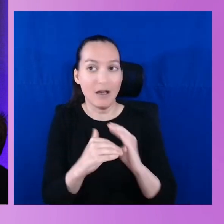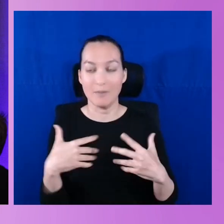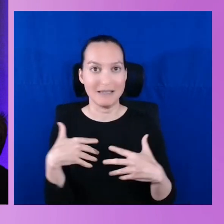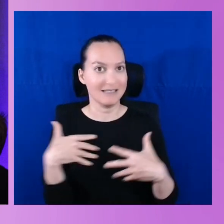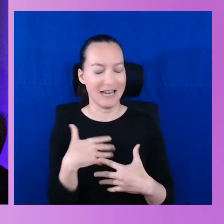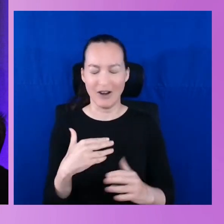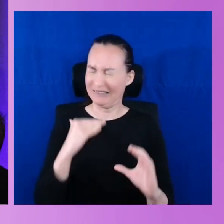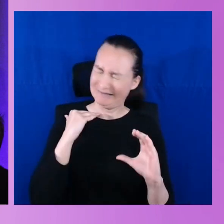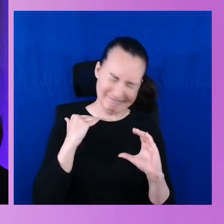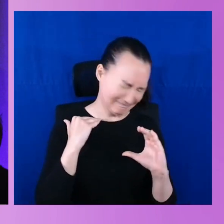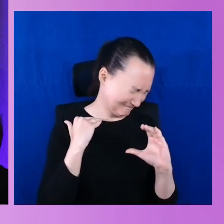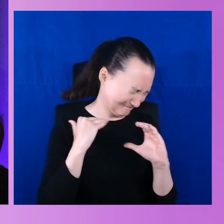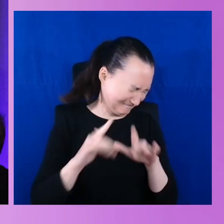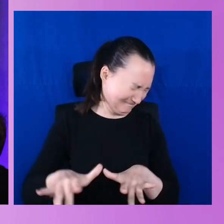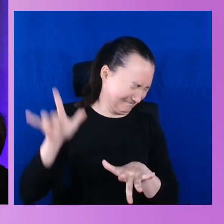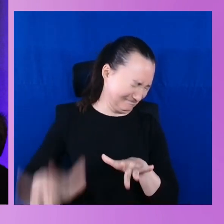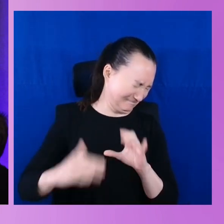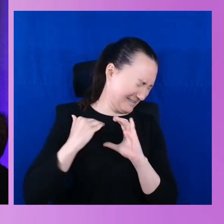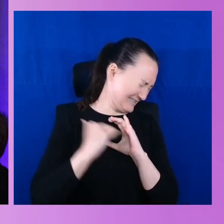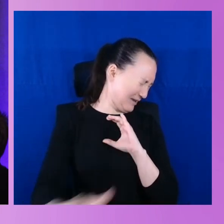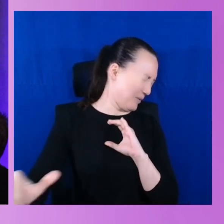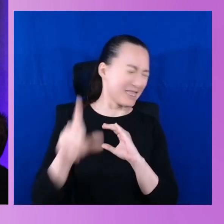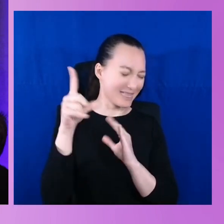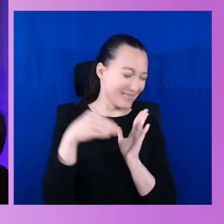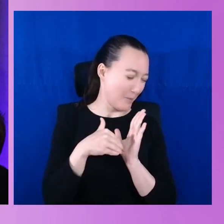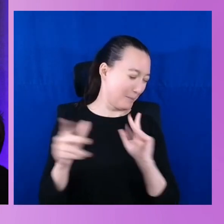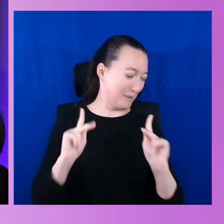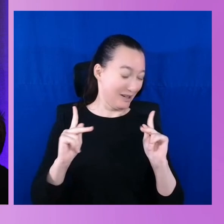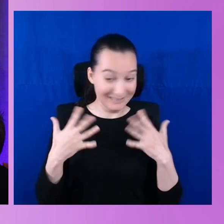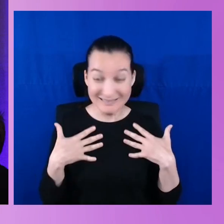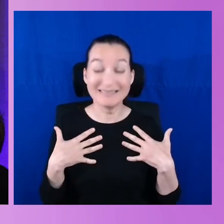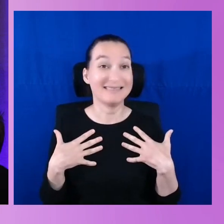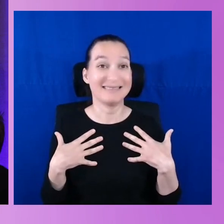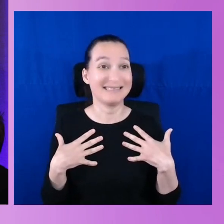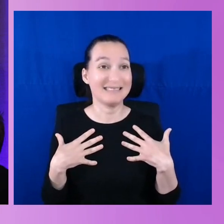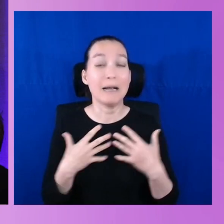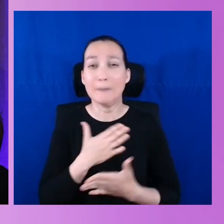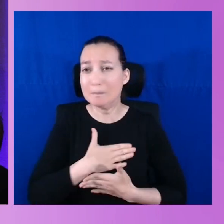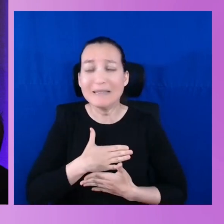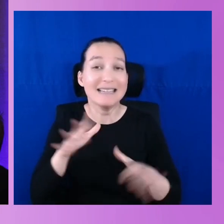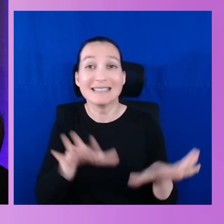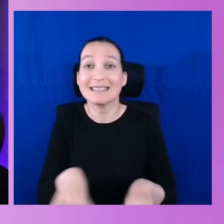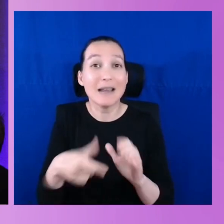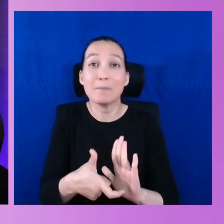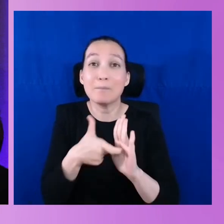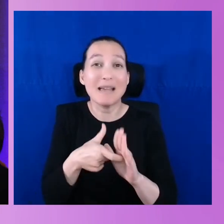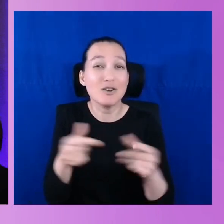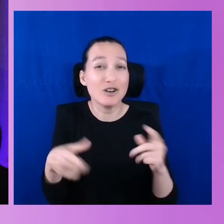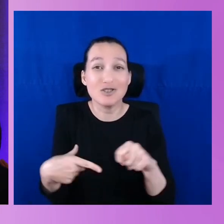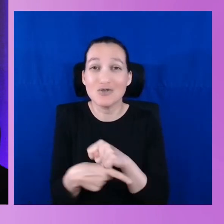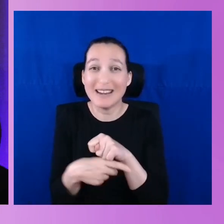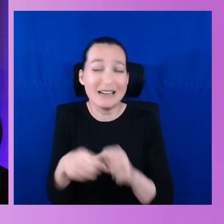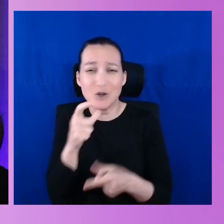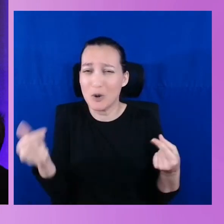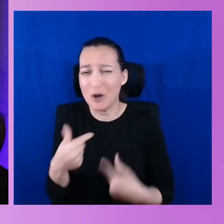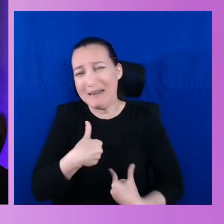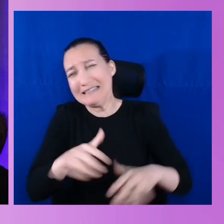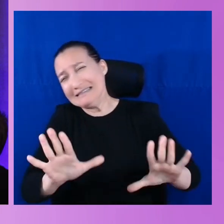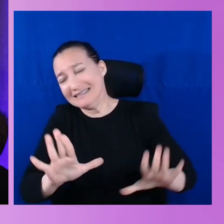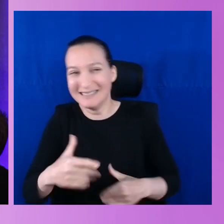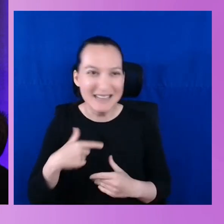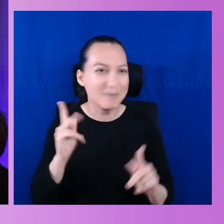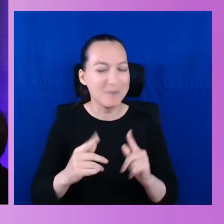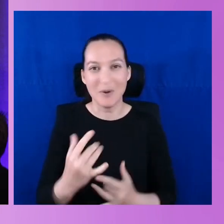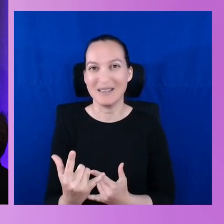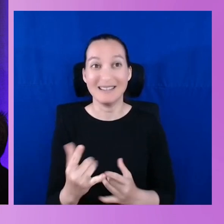to 230,000 people saying, please take my mandatory training, don't hurt me. Because everyone who loves